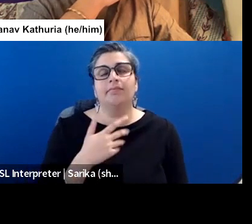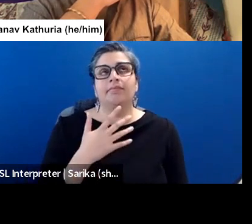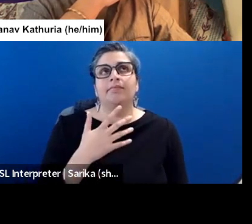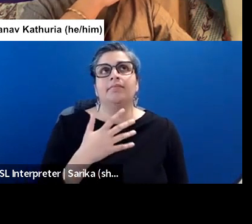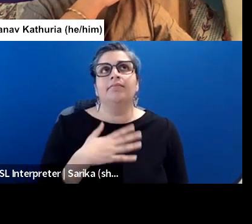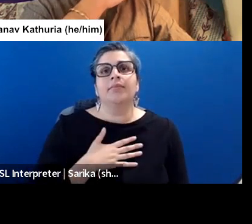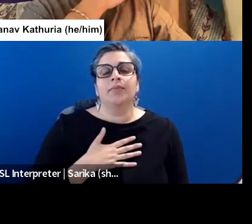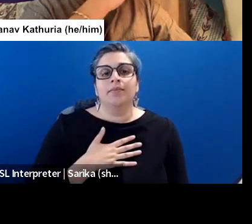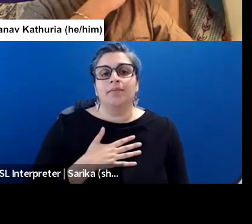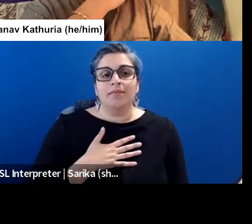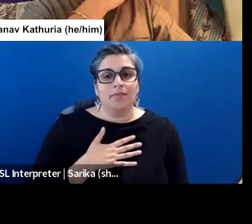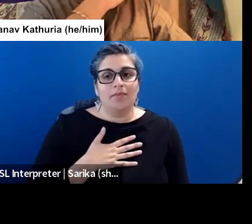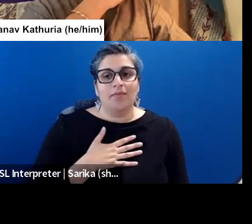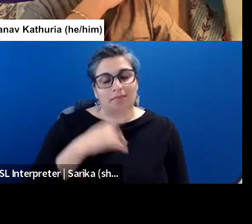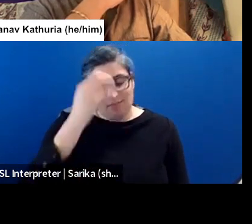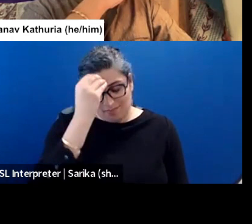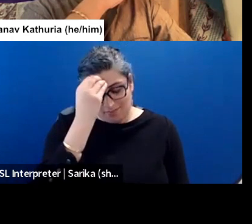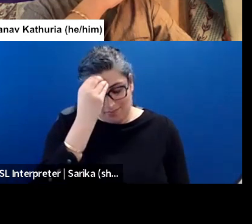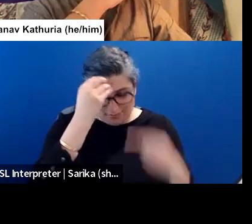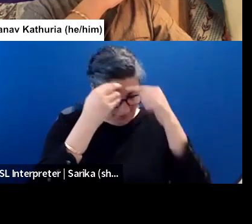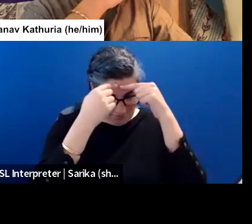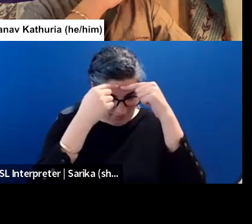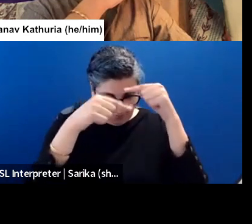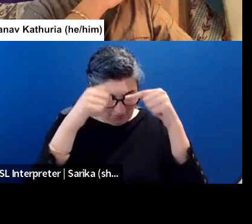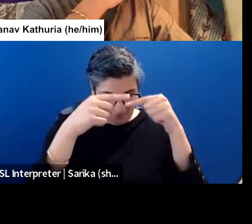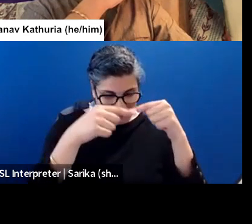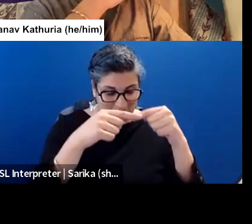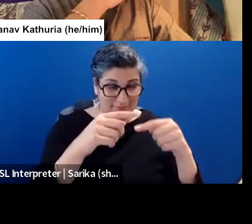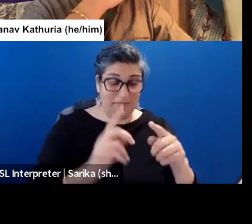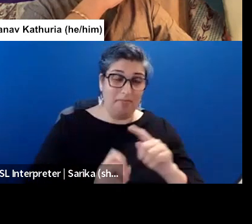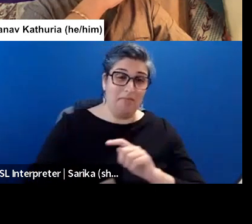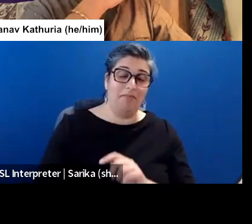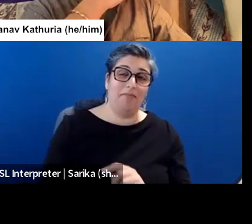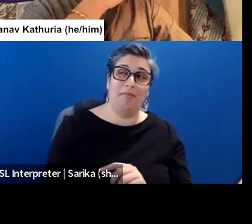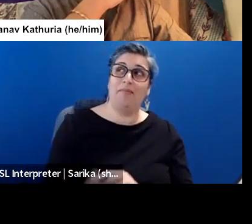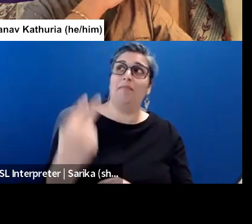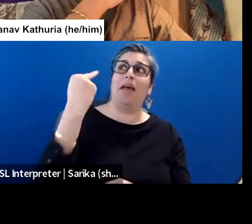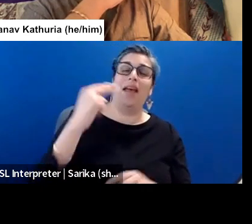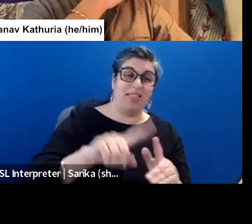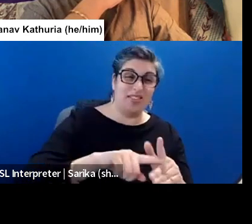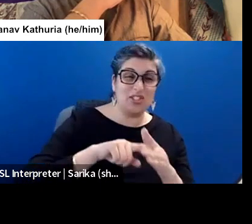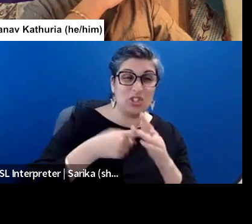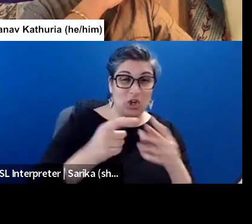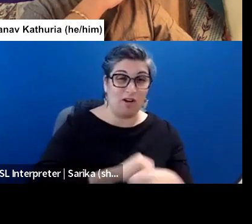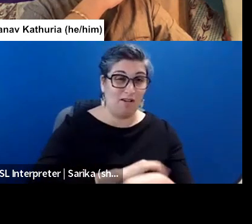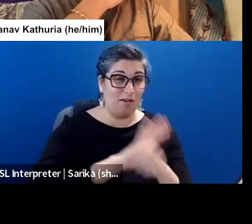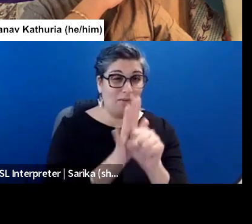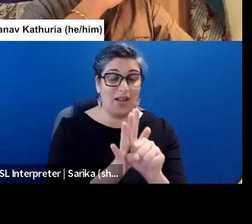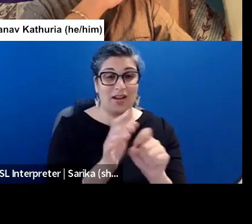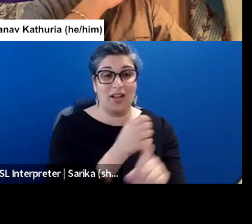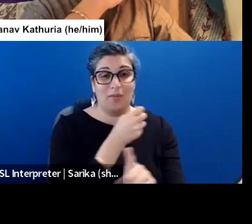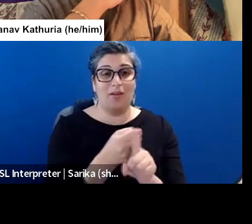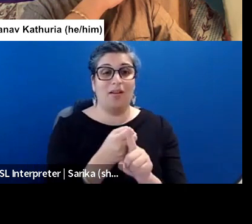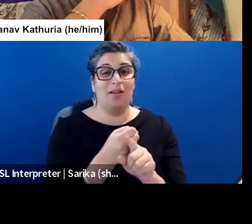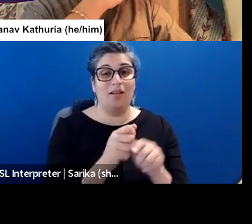So this is getting me thinking back to the very beginning of the pandemic. And, you know, right away, what we were